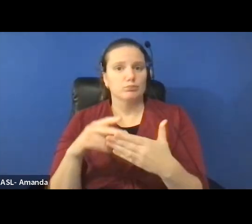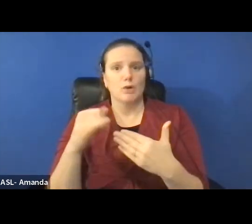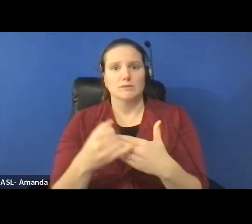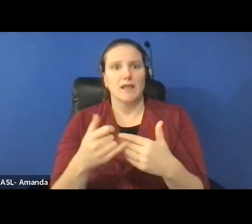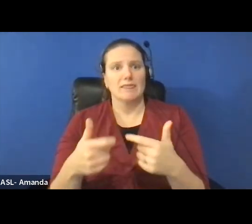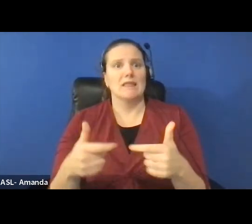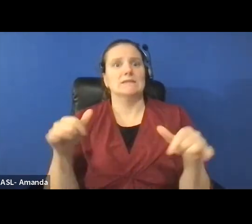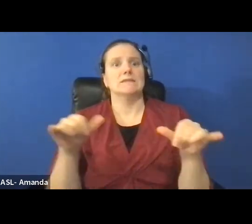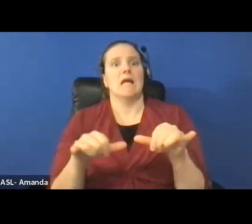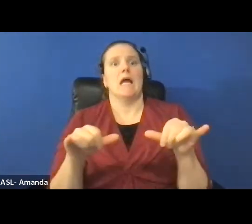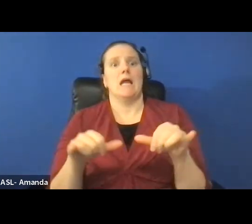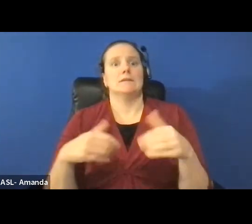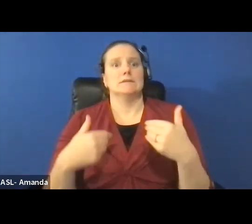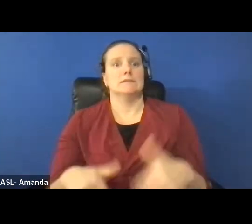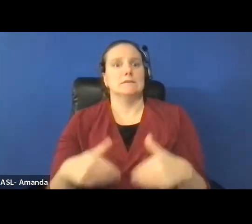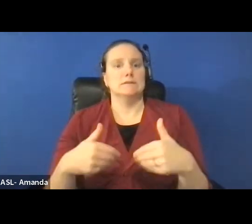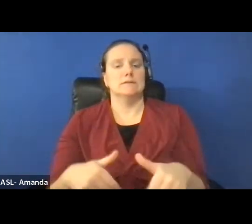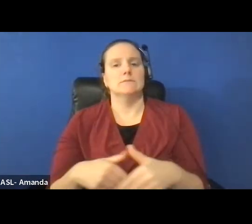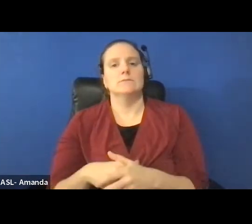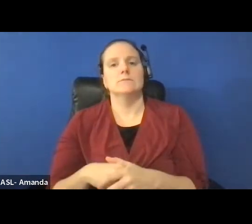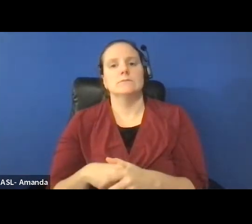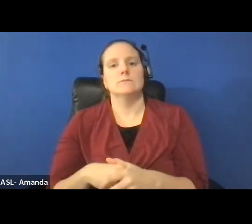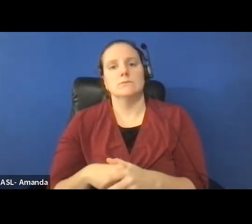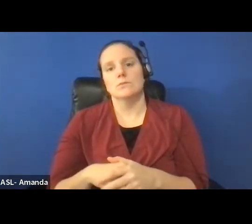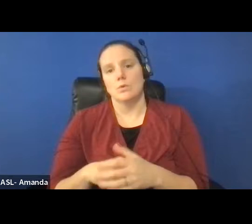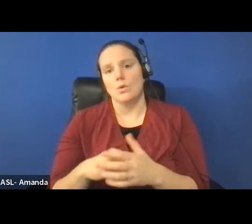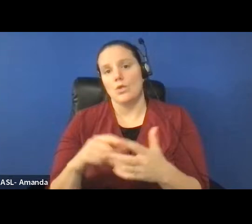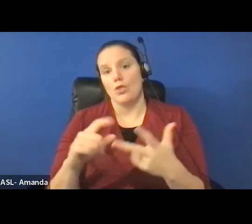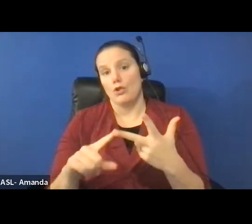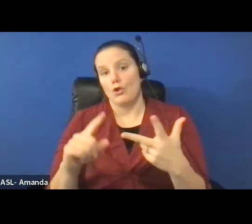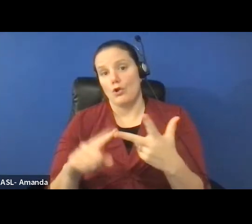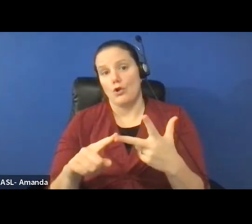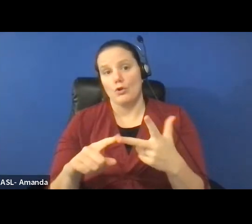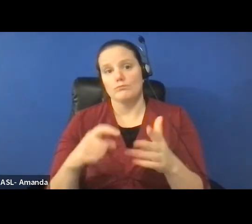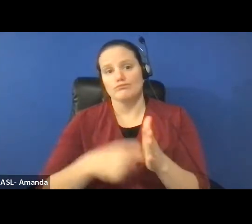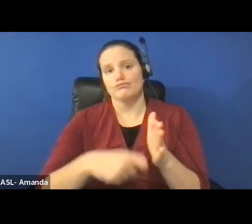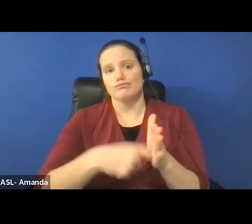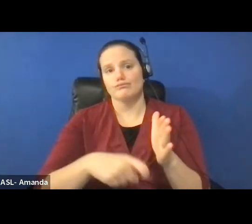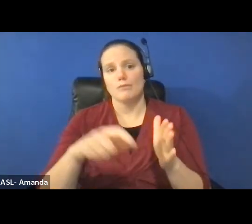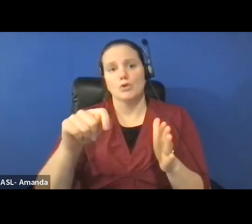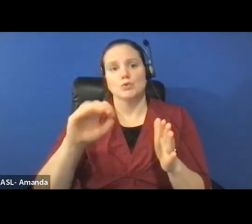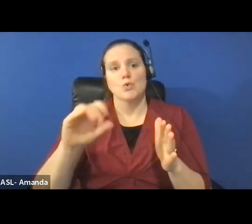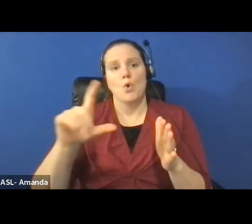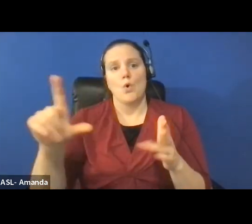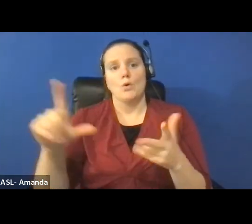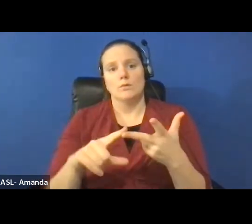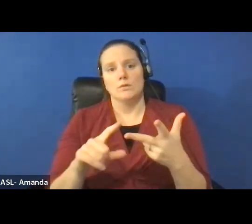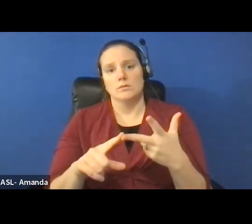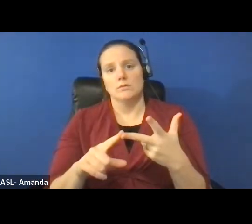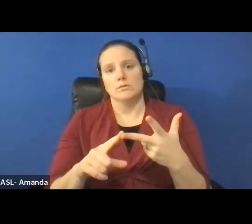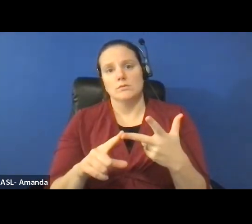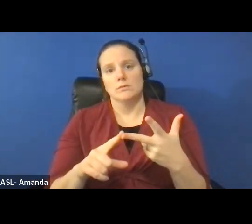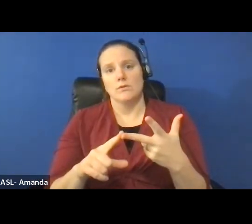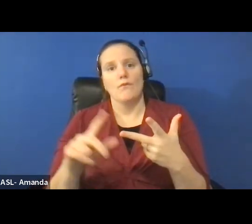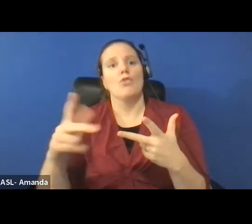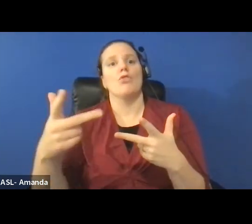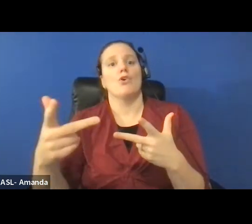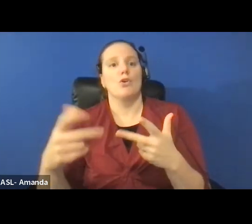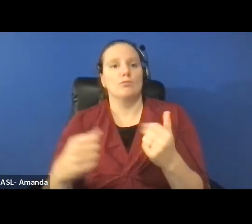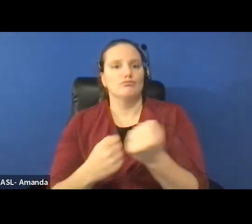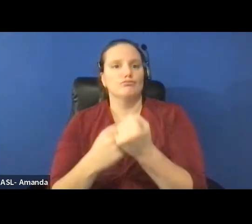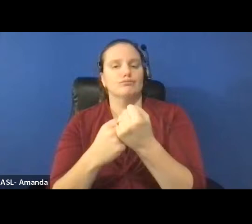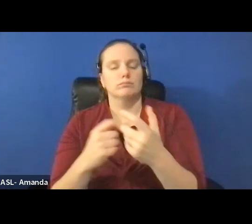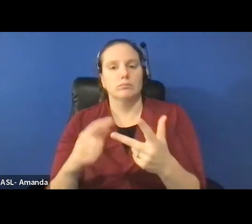of this size. So we're also looking at tolling as the third leg of the funding stool. So we'll be looking at